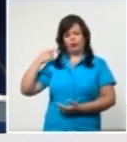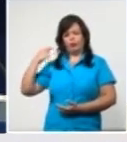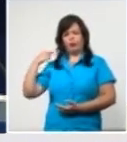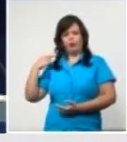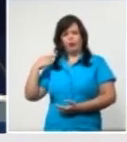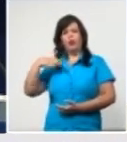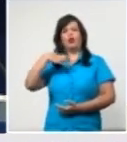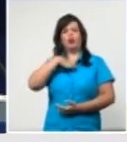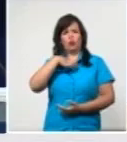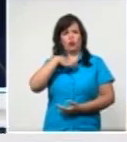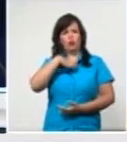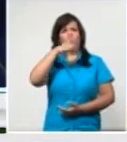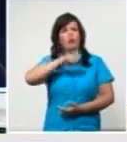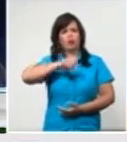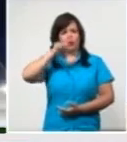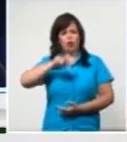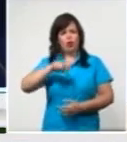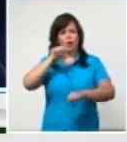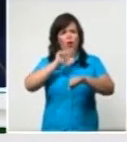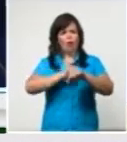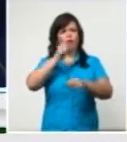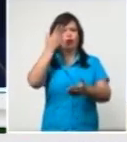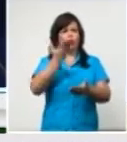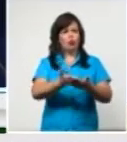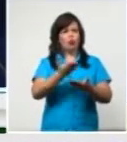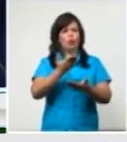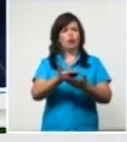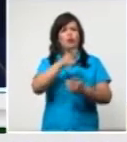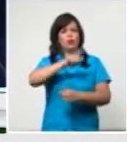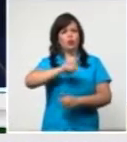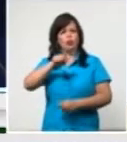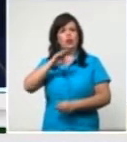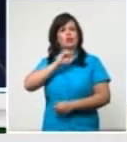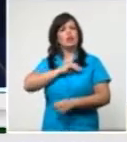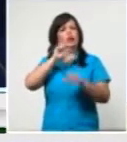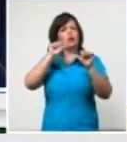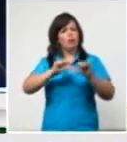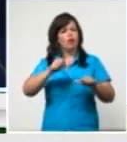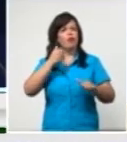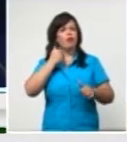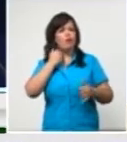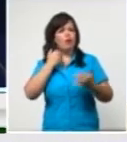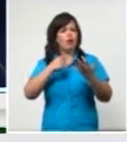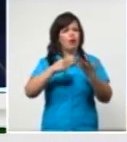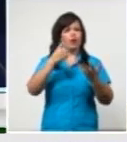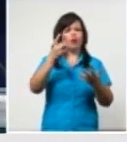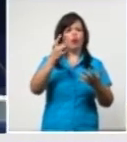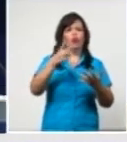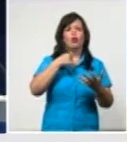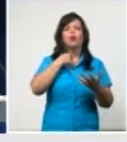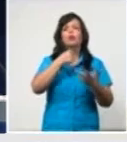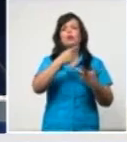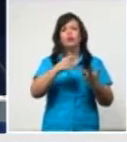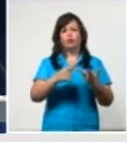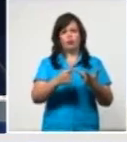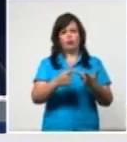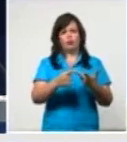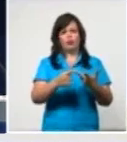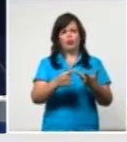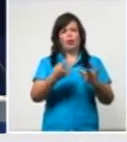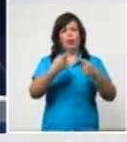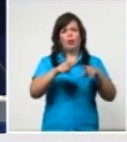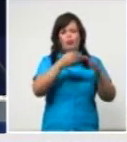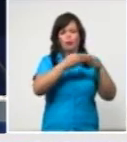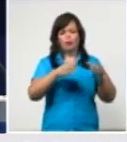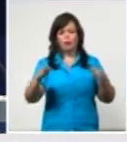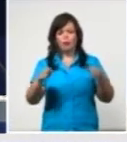have had in the last few days a number of symptomatic cases at the moment of the diagnosis. Nevertheless, in all the